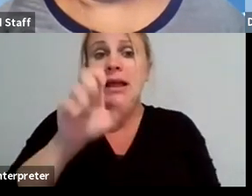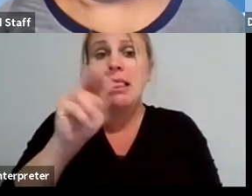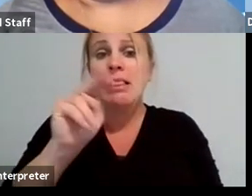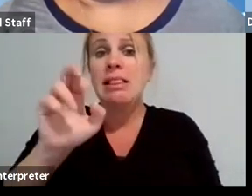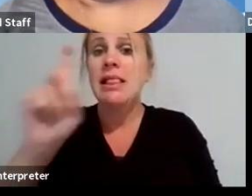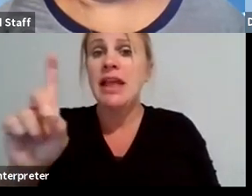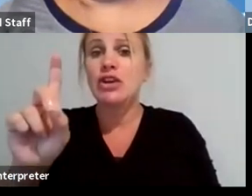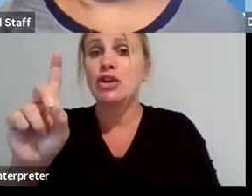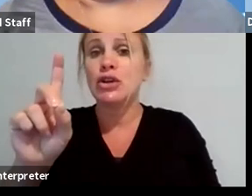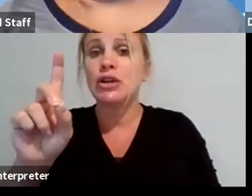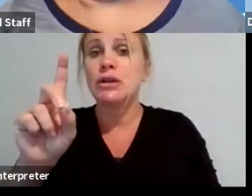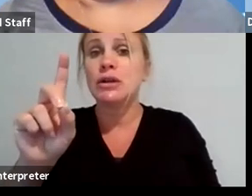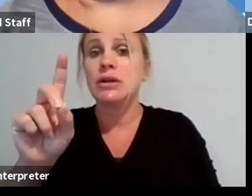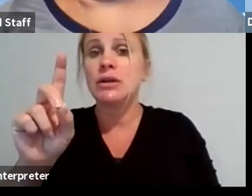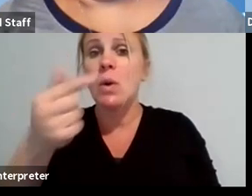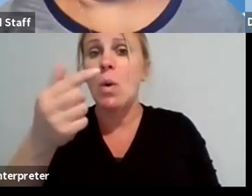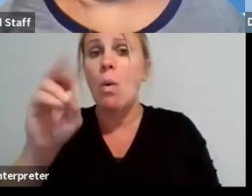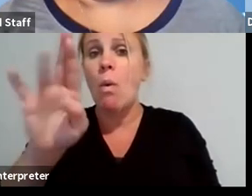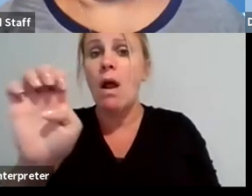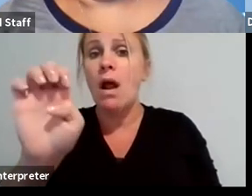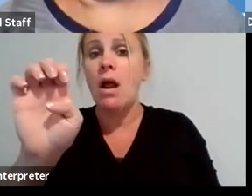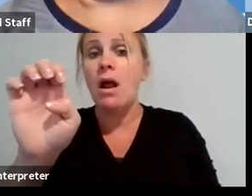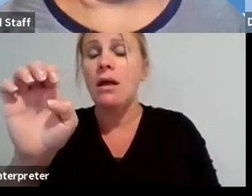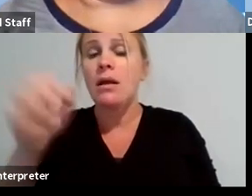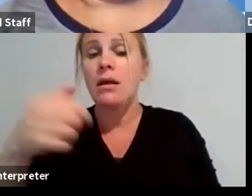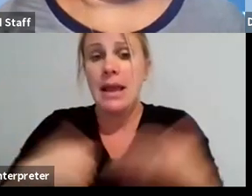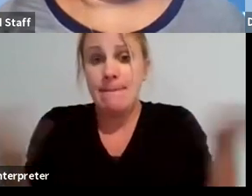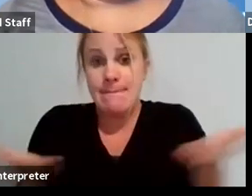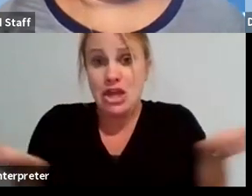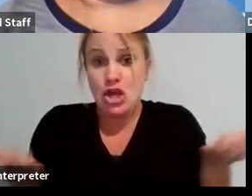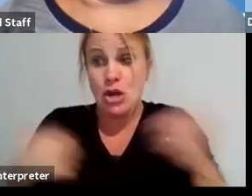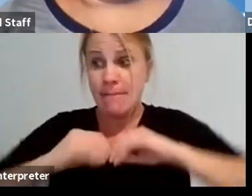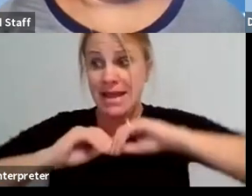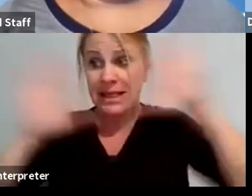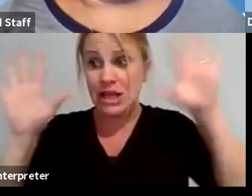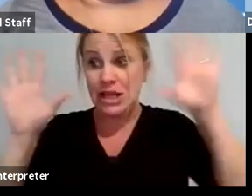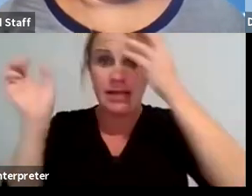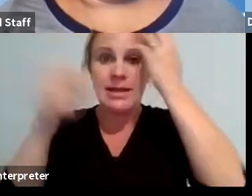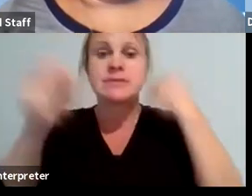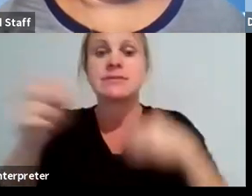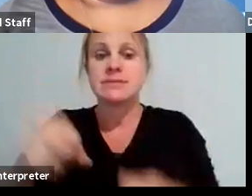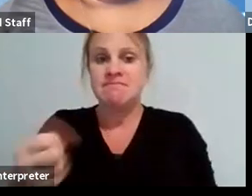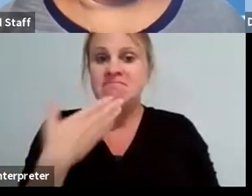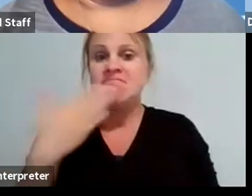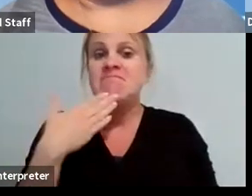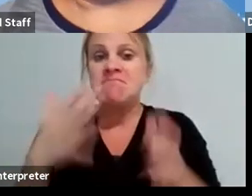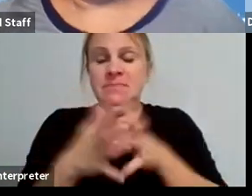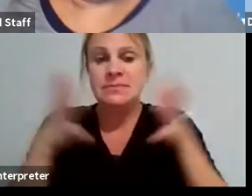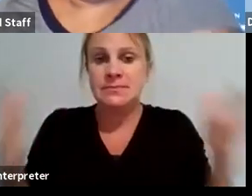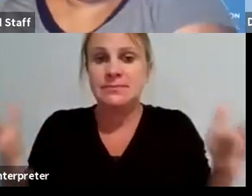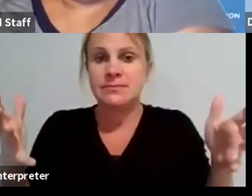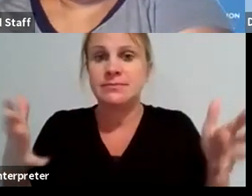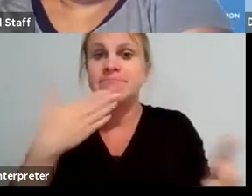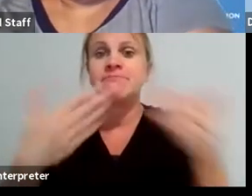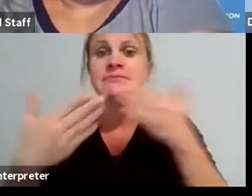Leonard Gore Jr. I'm on, am I clear? Yes, you are. Thank you very much. Thanks to